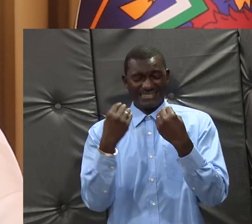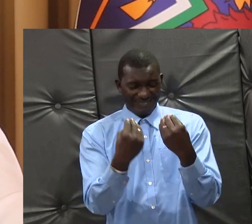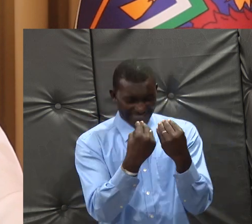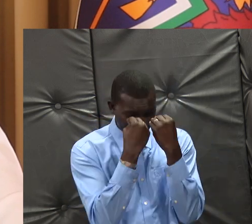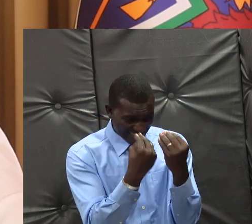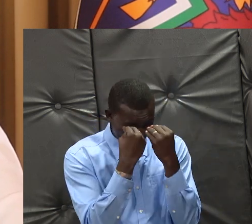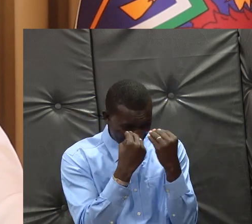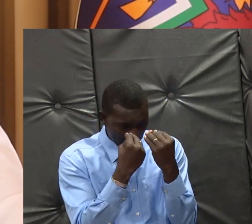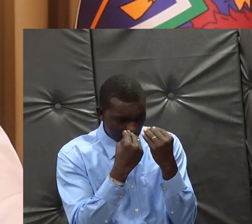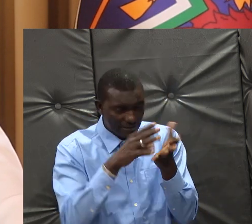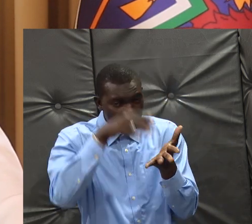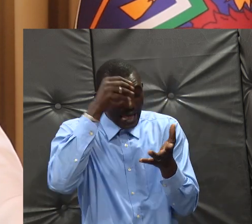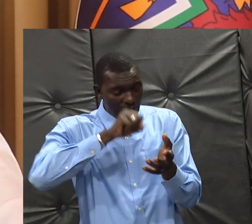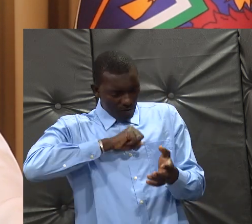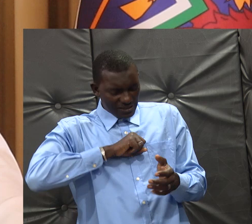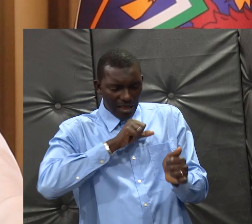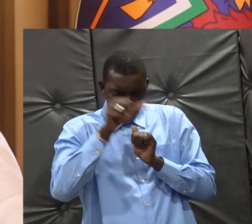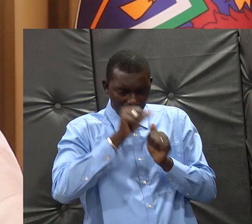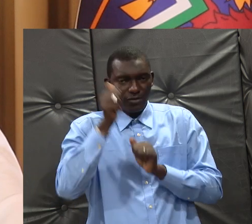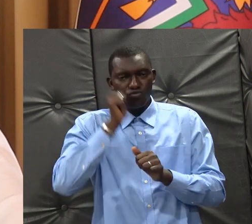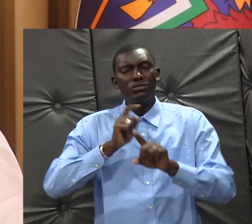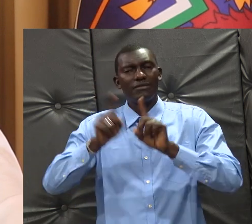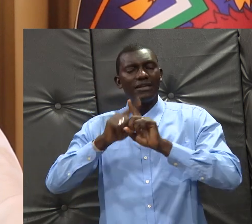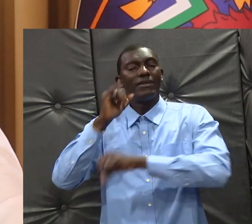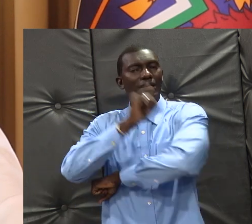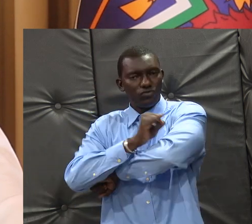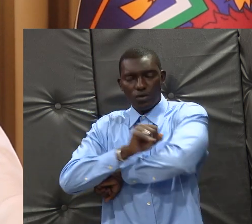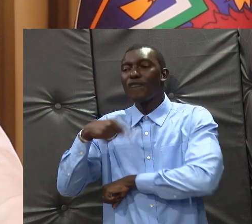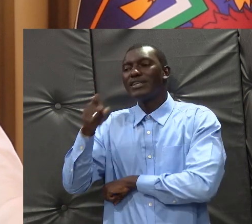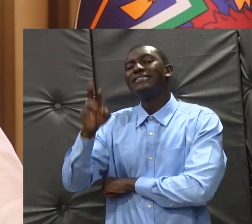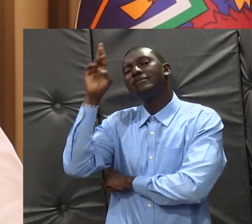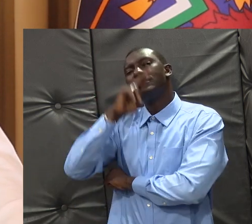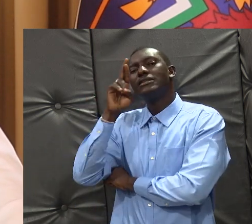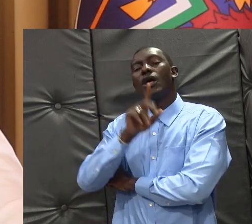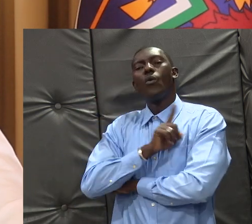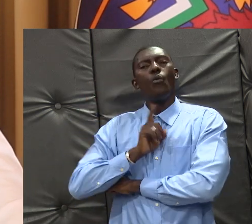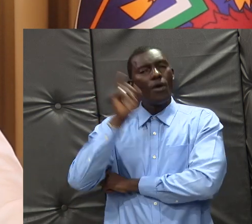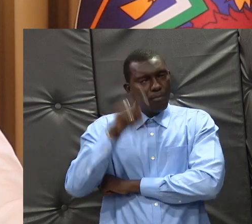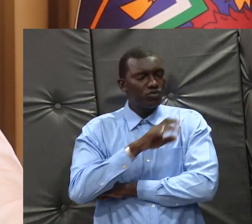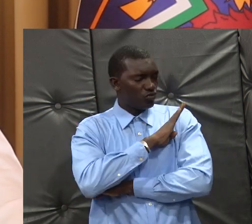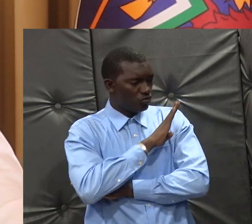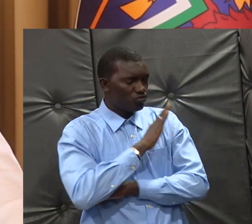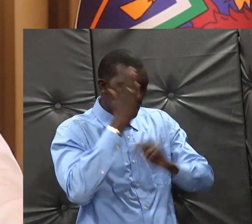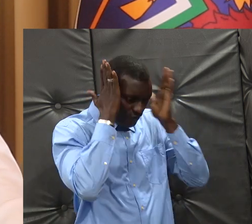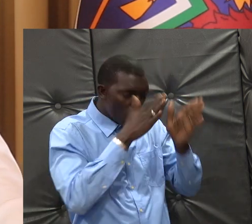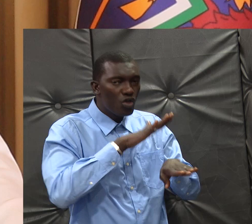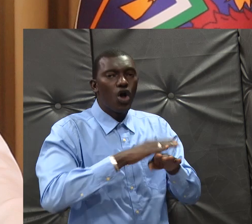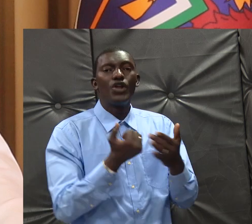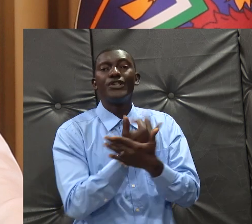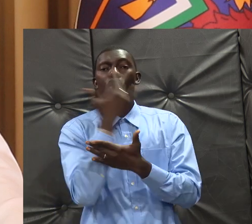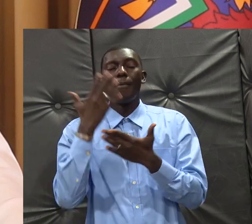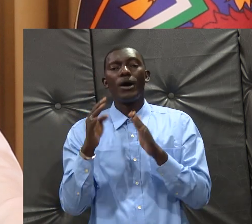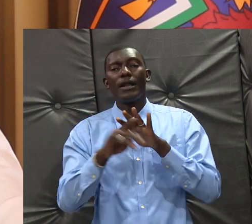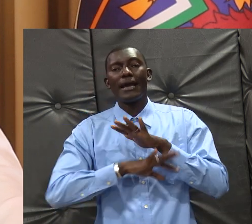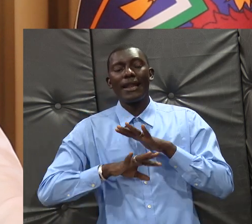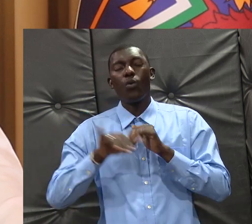various institutions for this purpose. We must also focus on the common grounds within which we